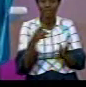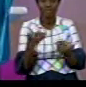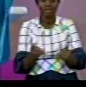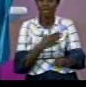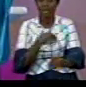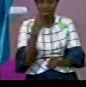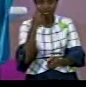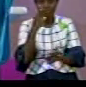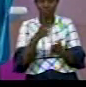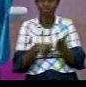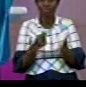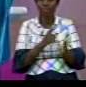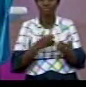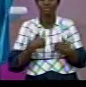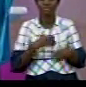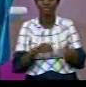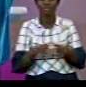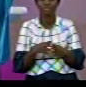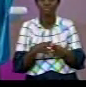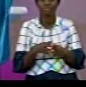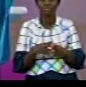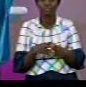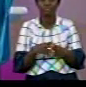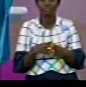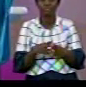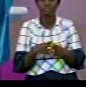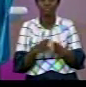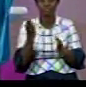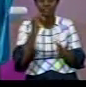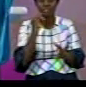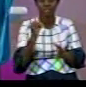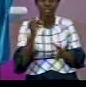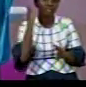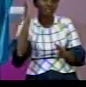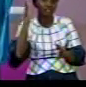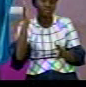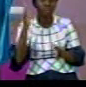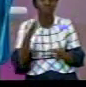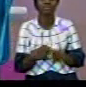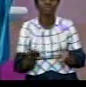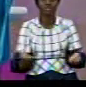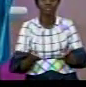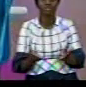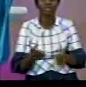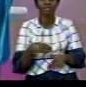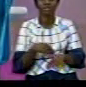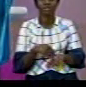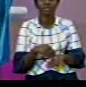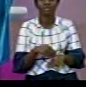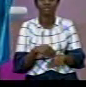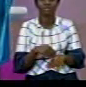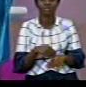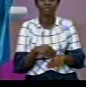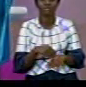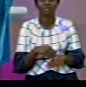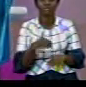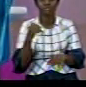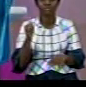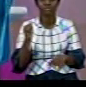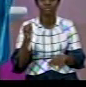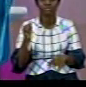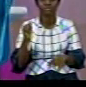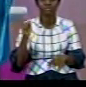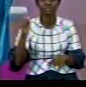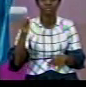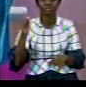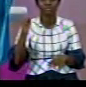world yeah this testimony is loading right here at the alpha location at the end calling lawrence there are a lot of testimonies